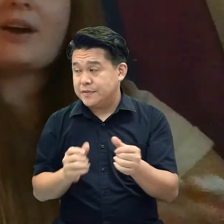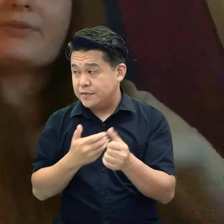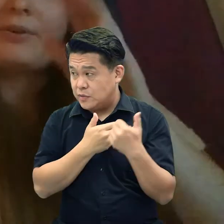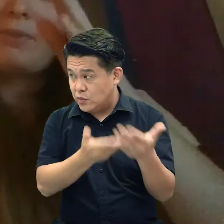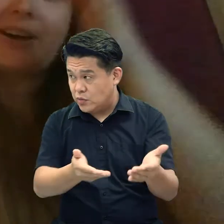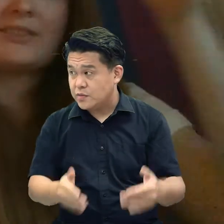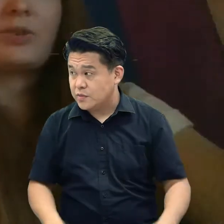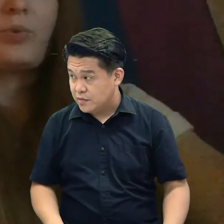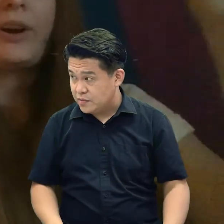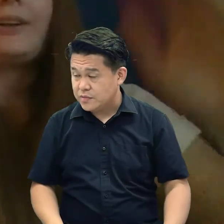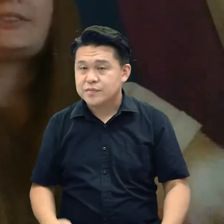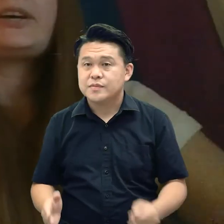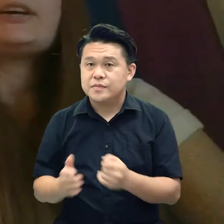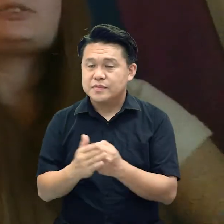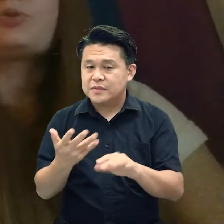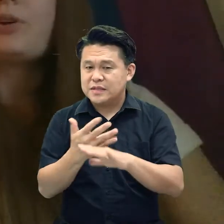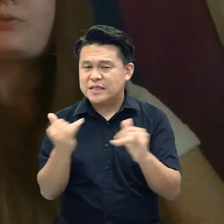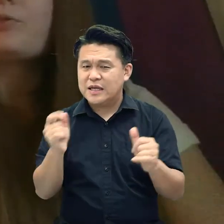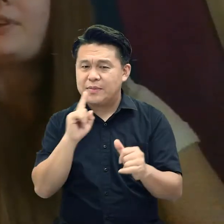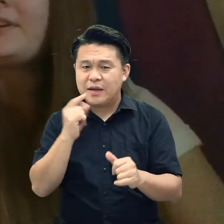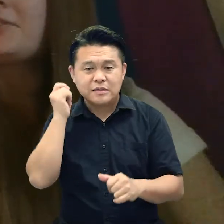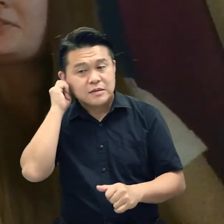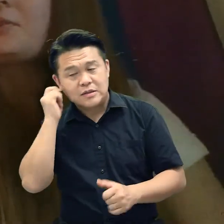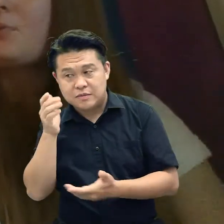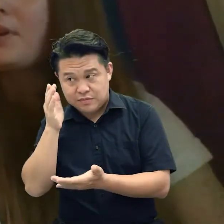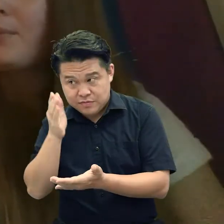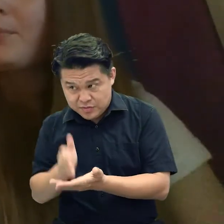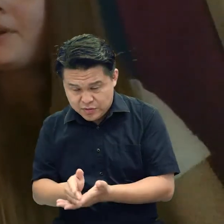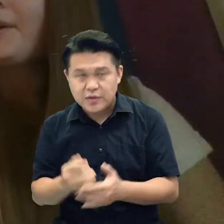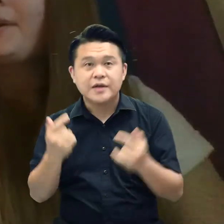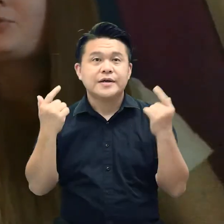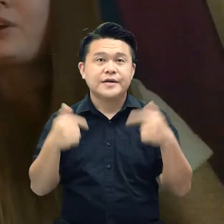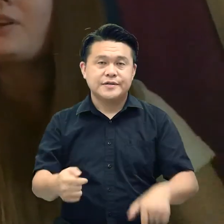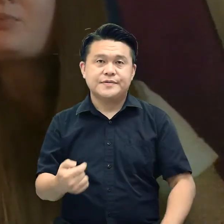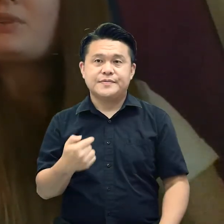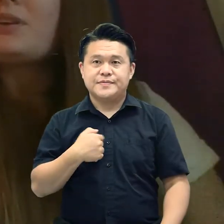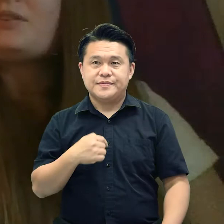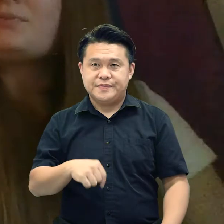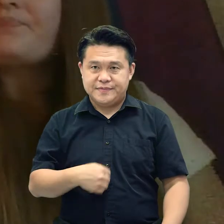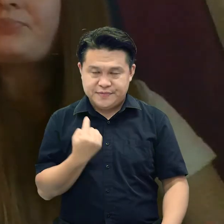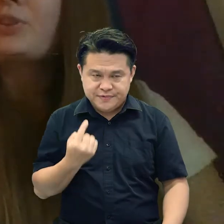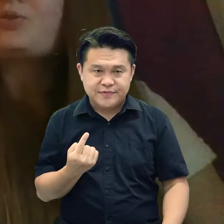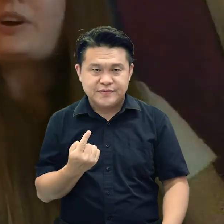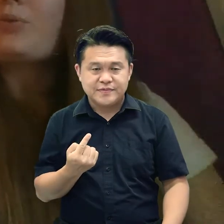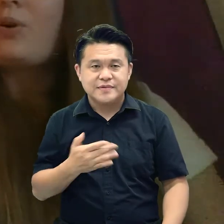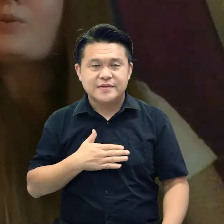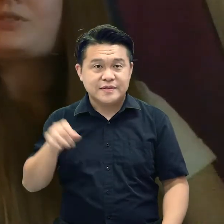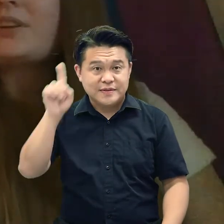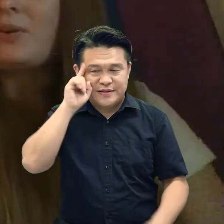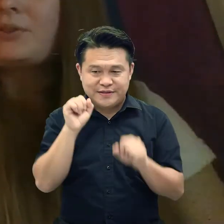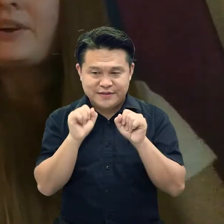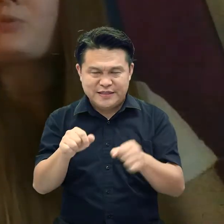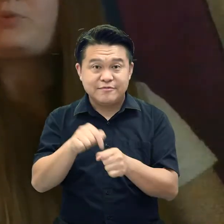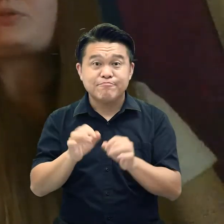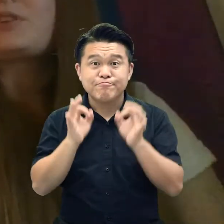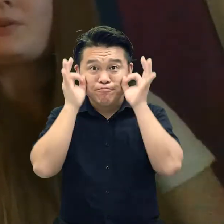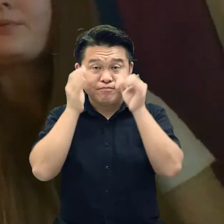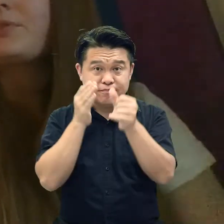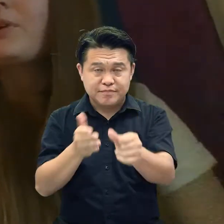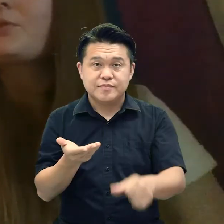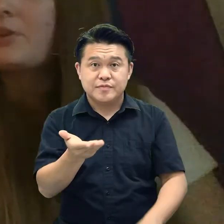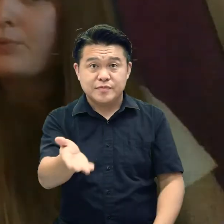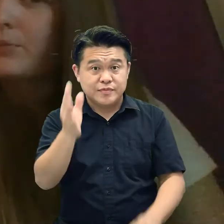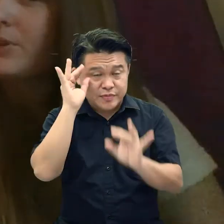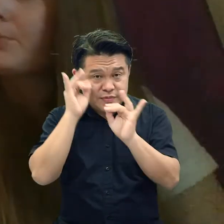to have their mind somewhere else. So don't listen to them. Try to always at all times be